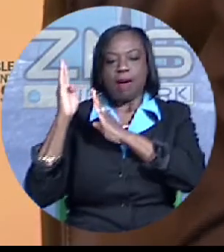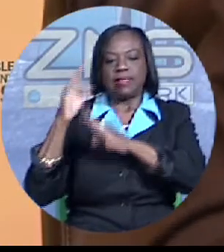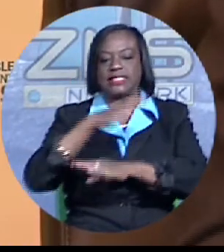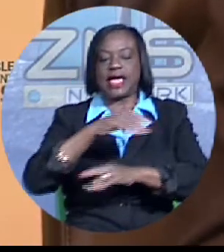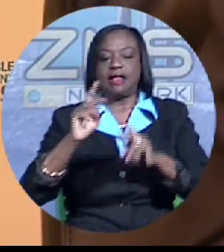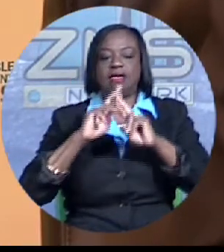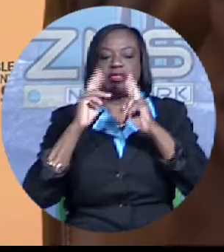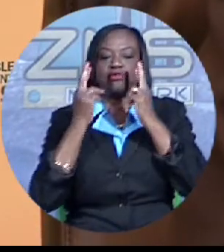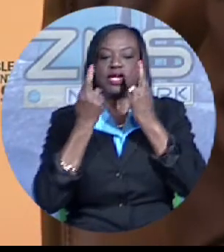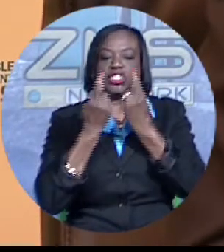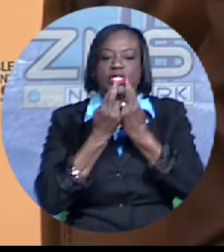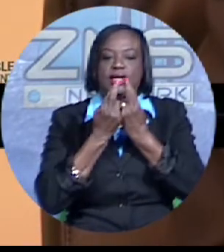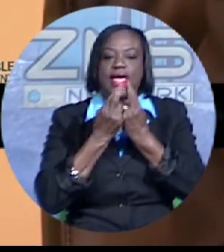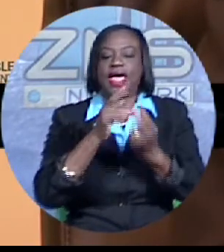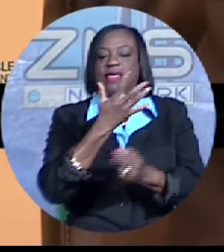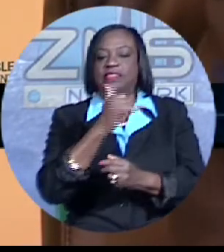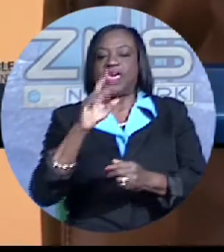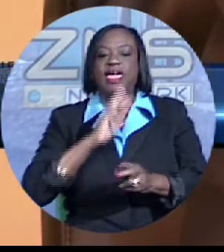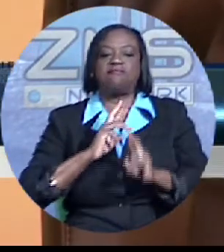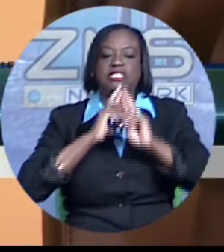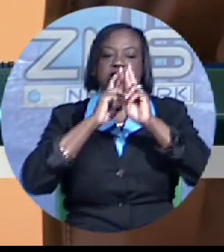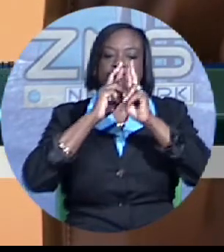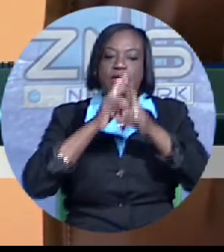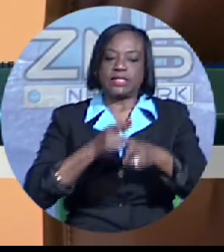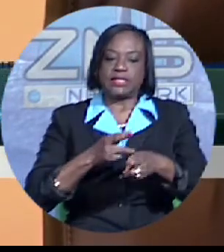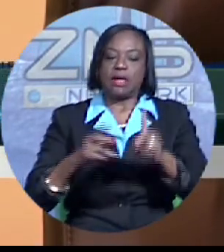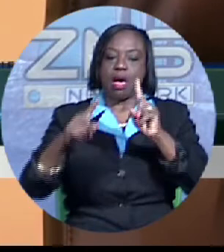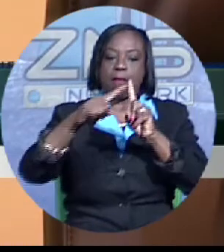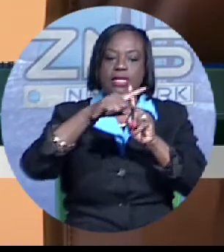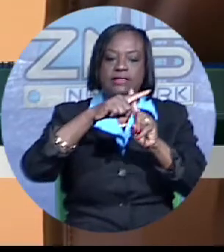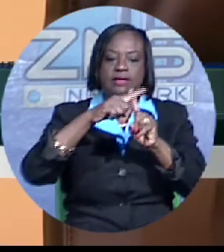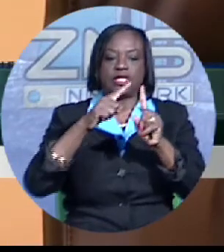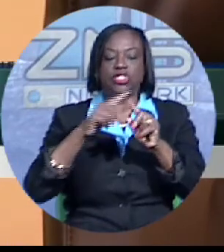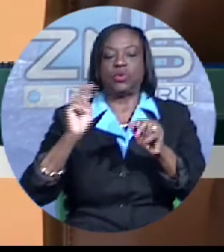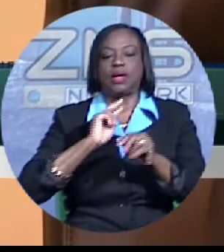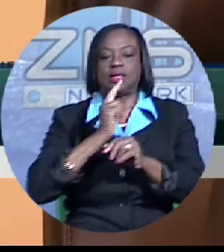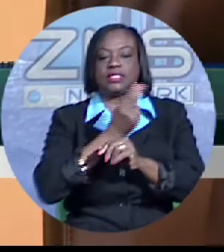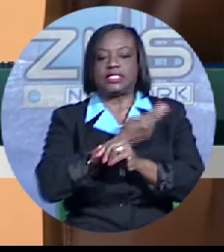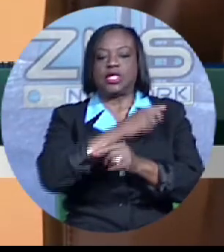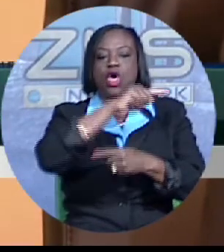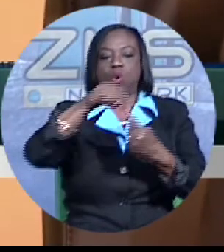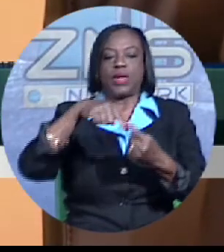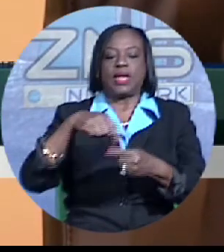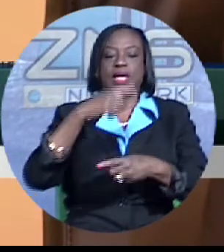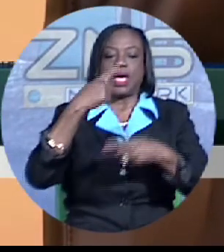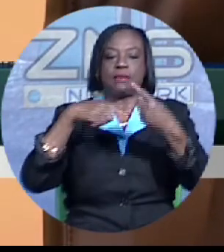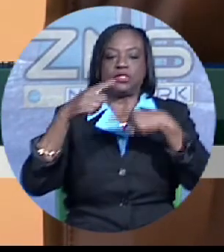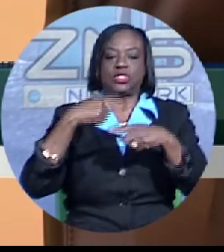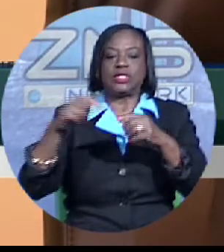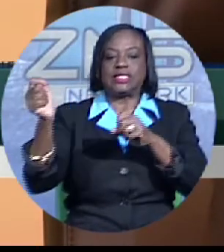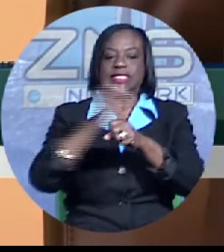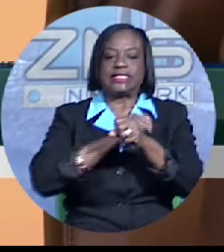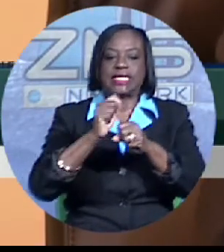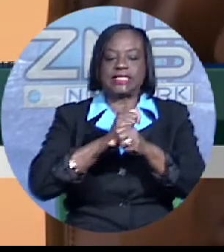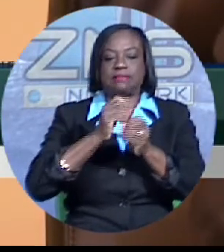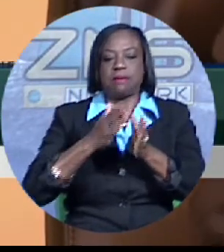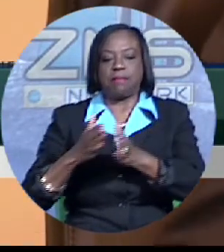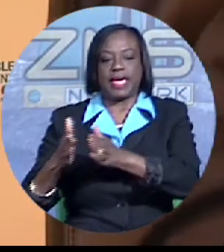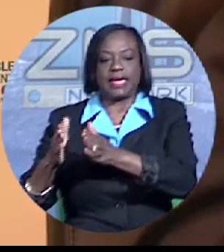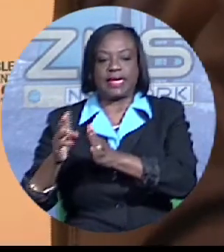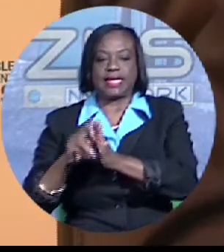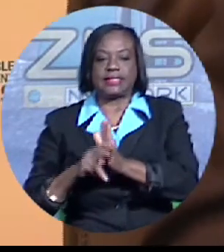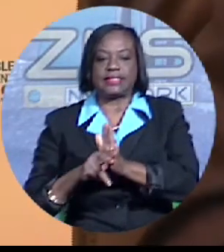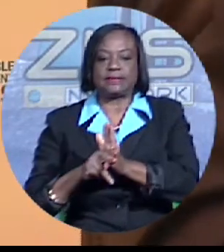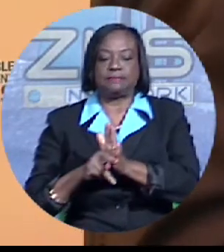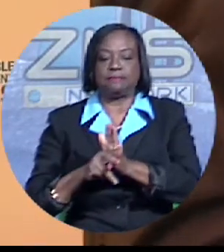and they have responded to us positively when it comes to disaster preparedness and mitigation and energy reform. They have